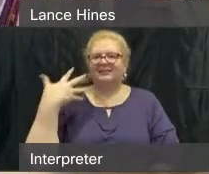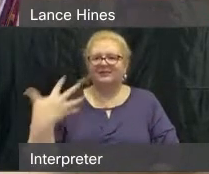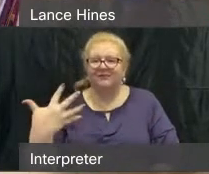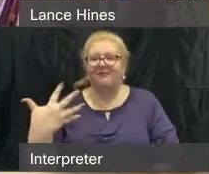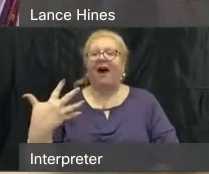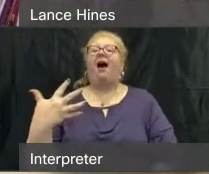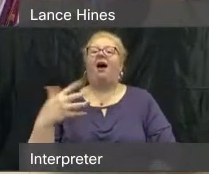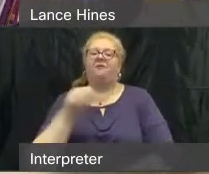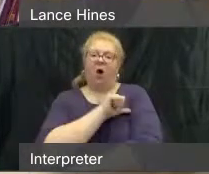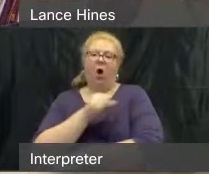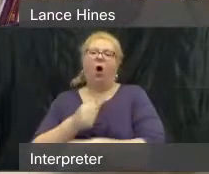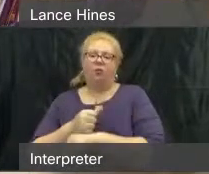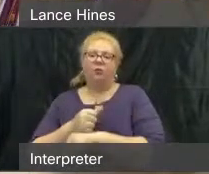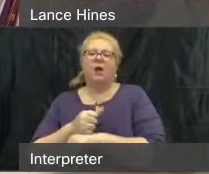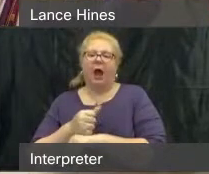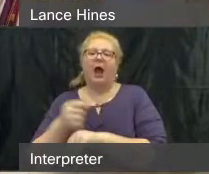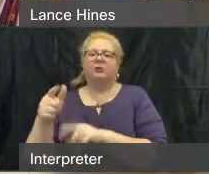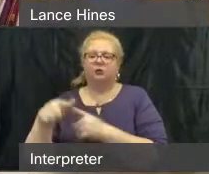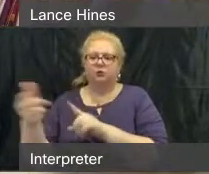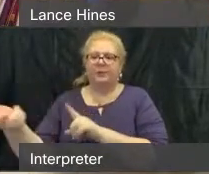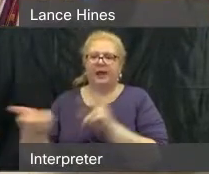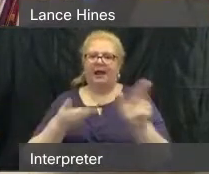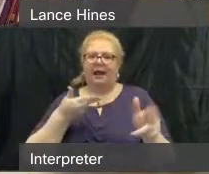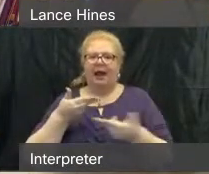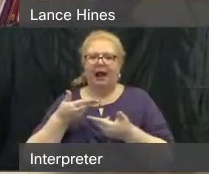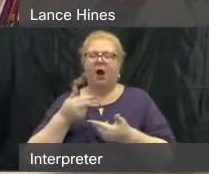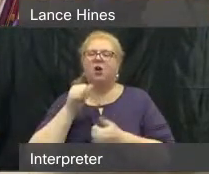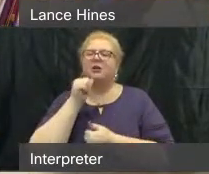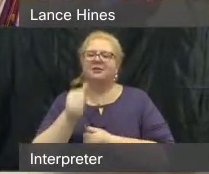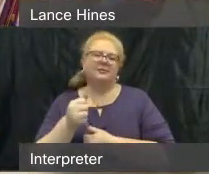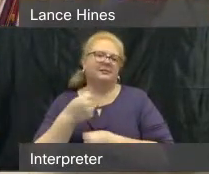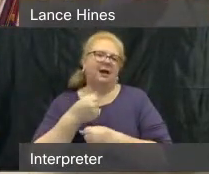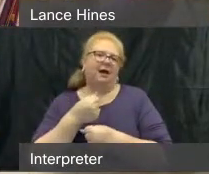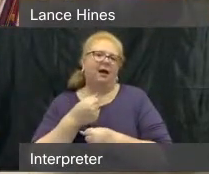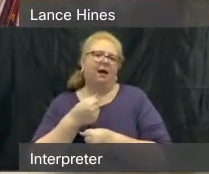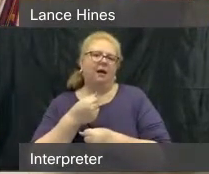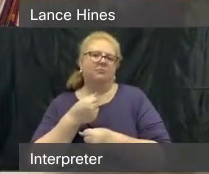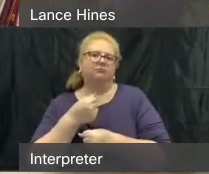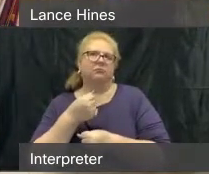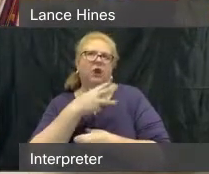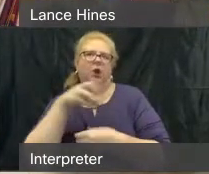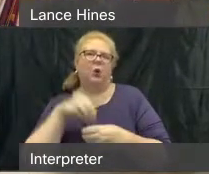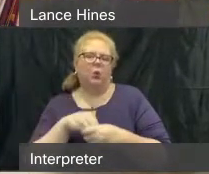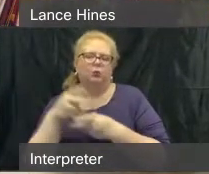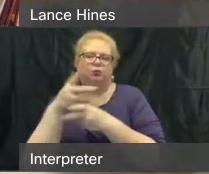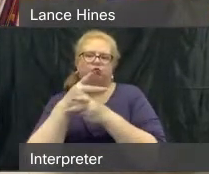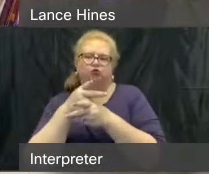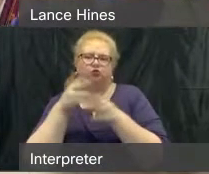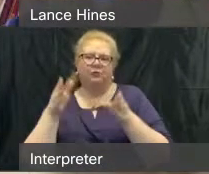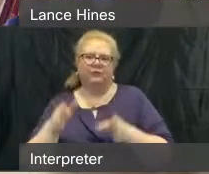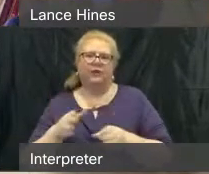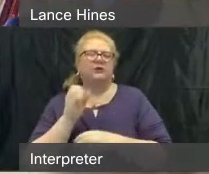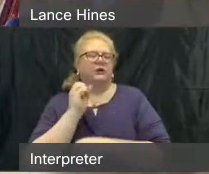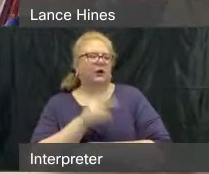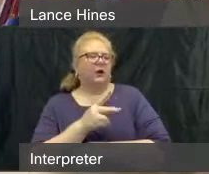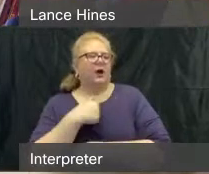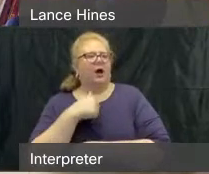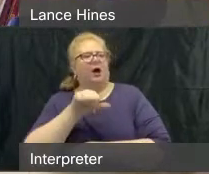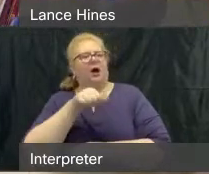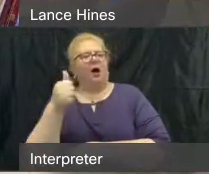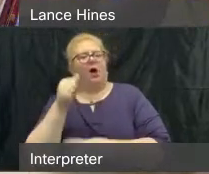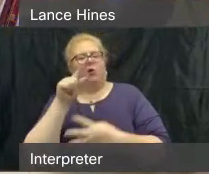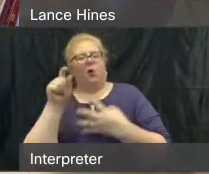not including the supervisors. That makes more sense. Okay. Okay, I think I can wait on my other